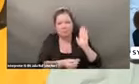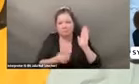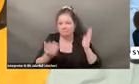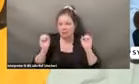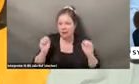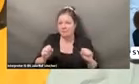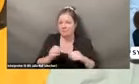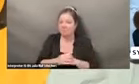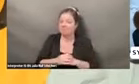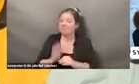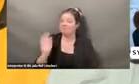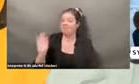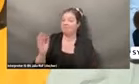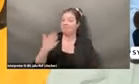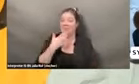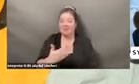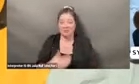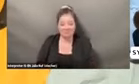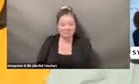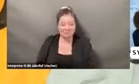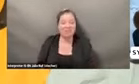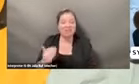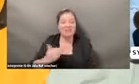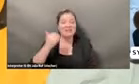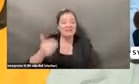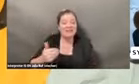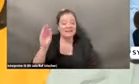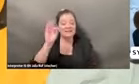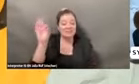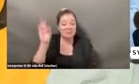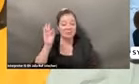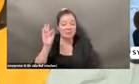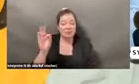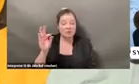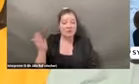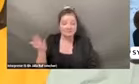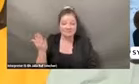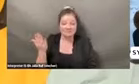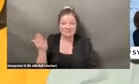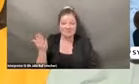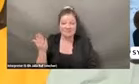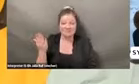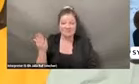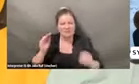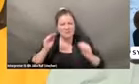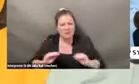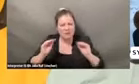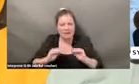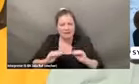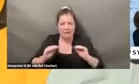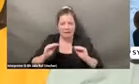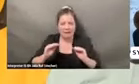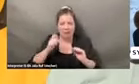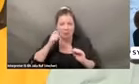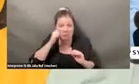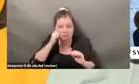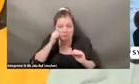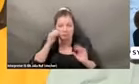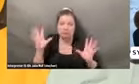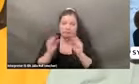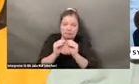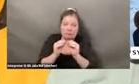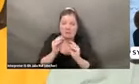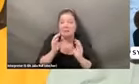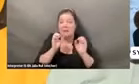Very good, thank you. And the next question is, can the training be done online, maybe also international?